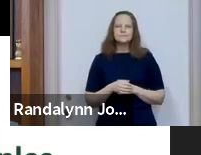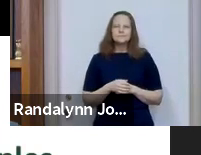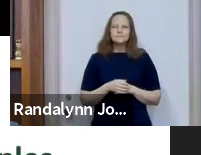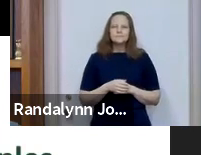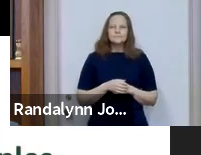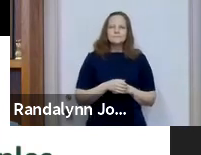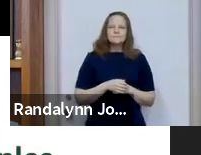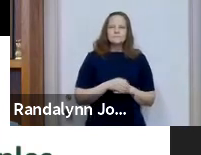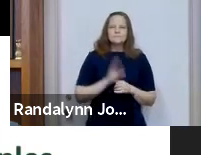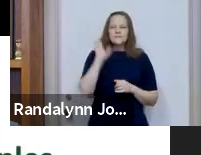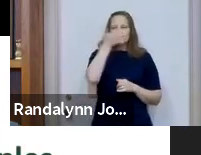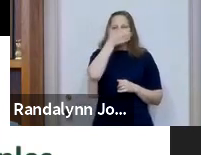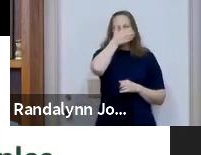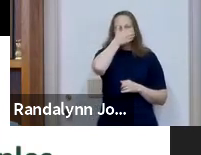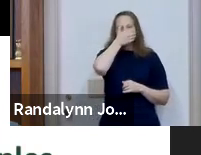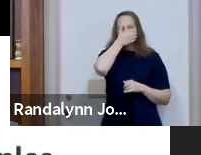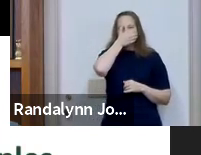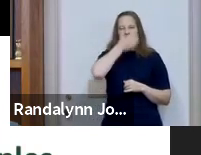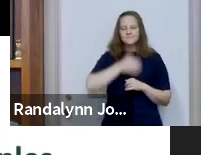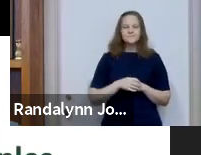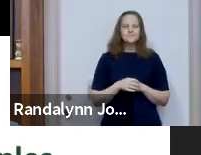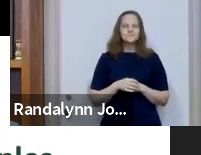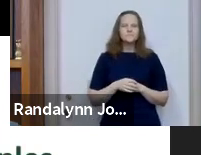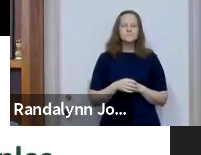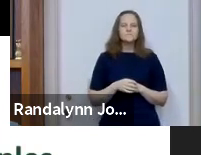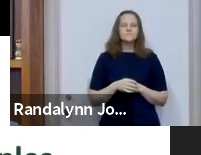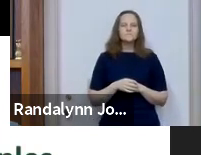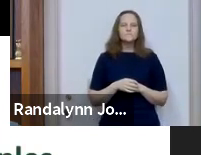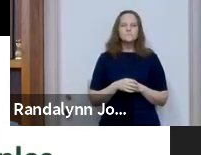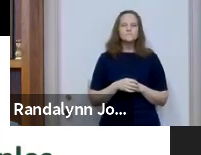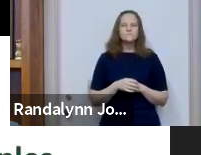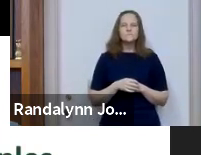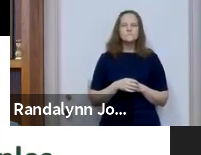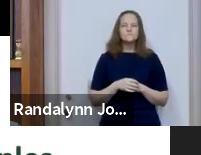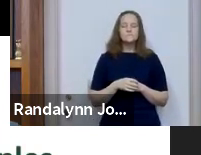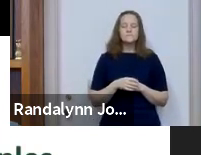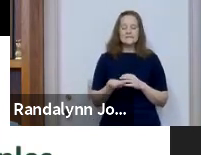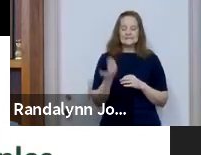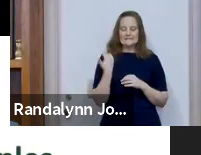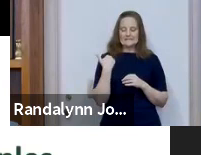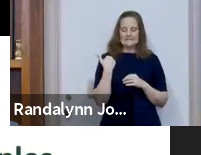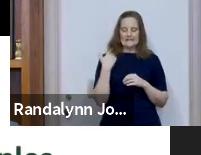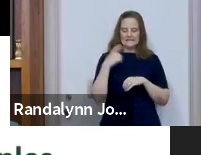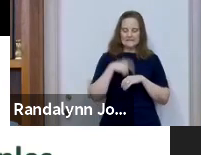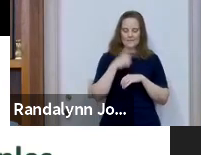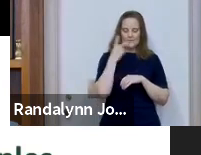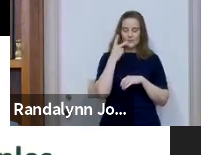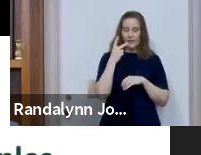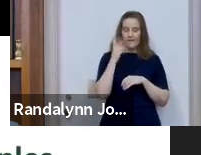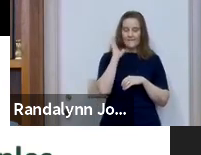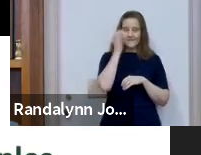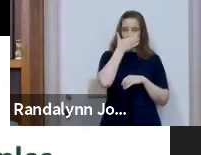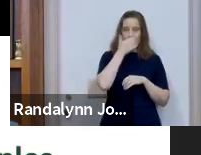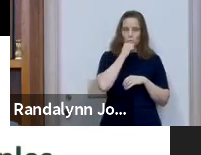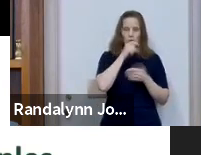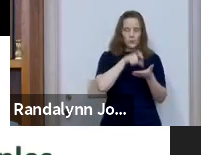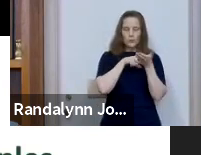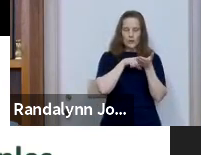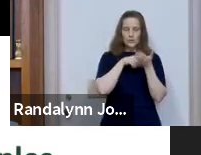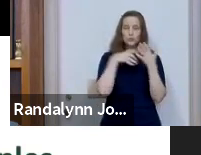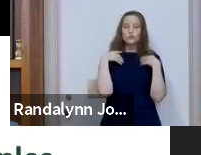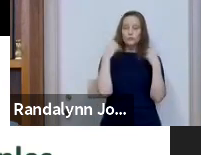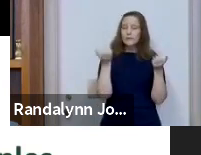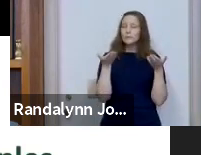All right, face coverings. So as the president mentioned, the last time we saw you, face coverings weren't required. They were strongly